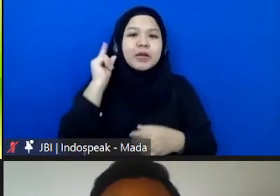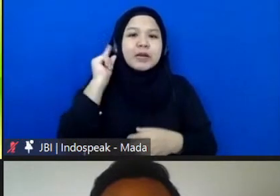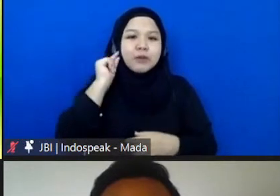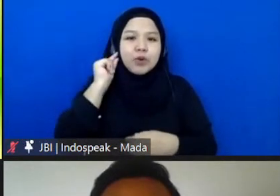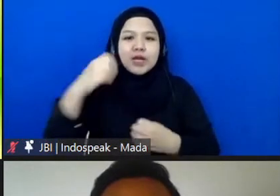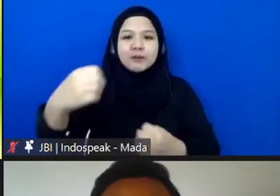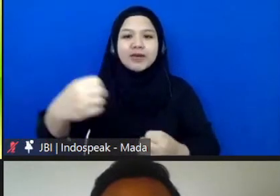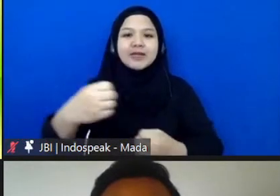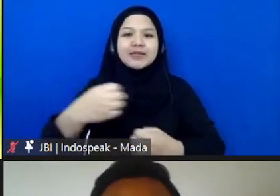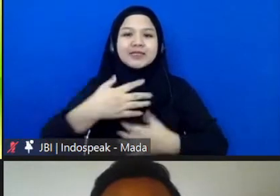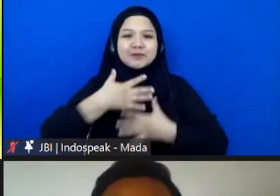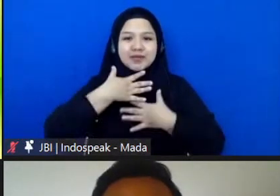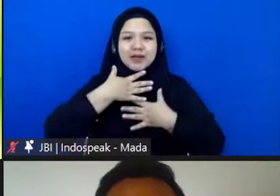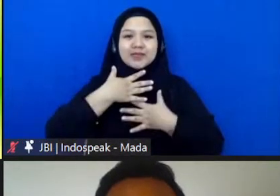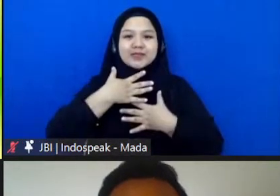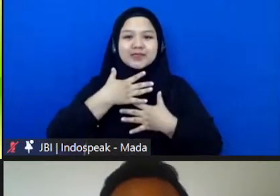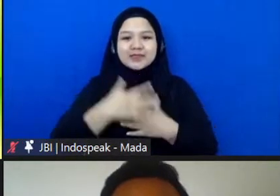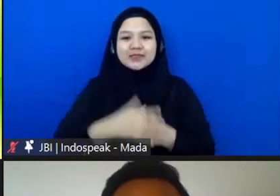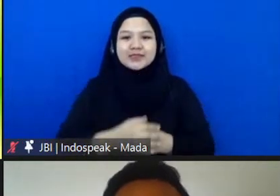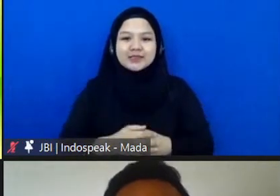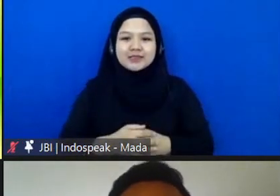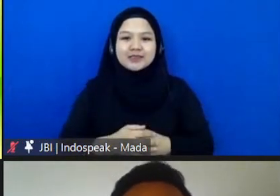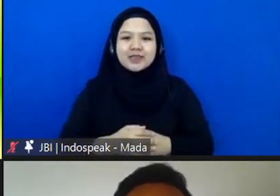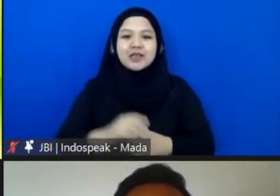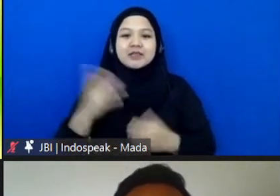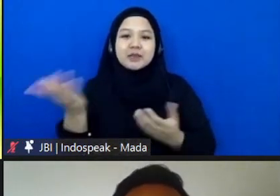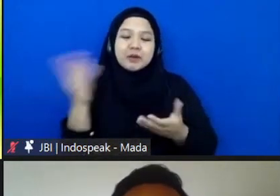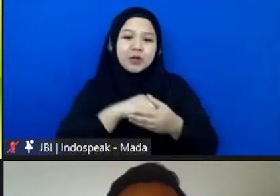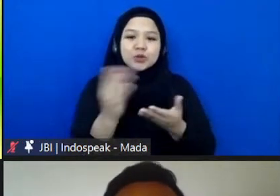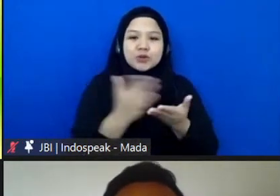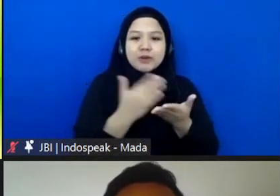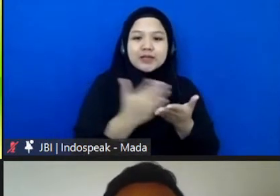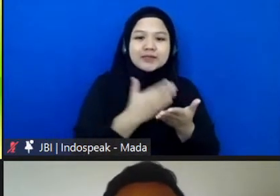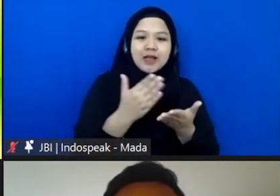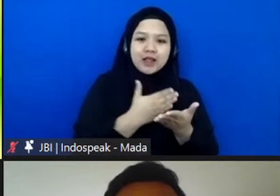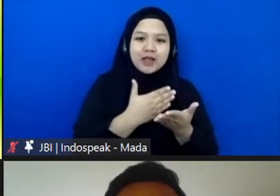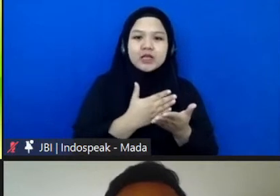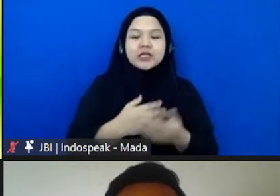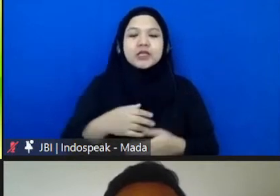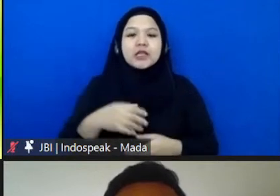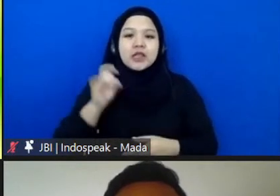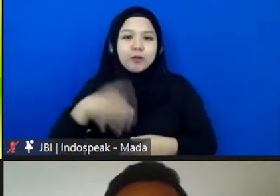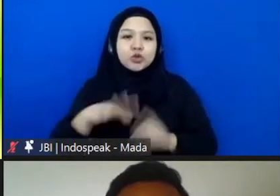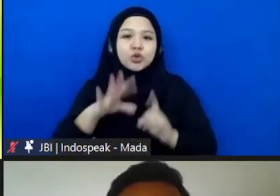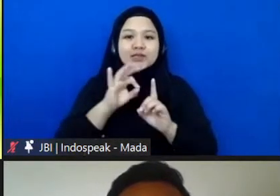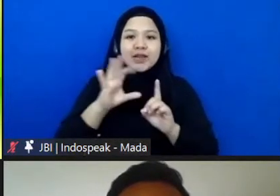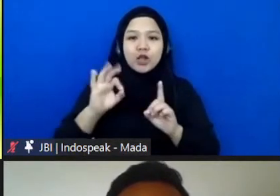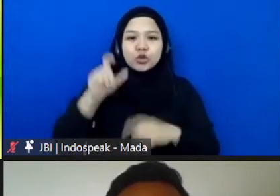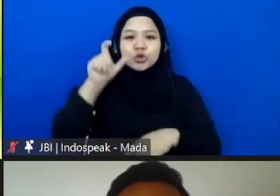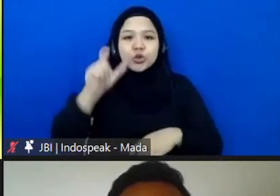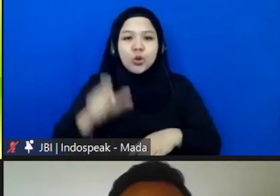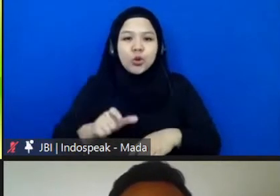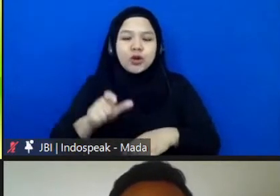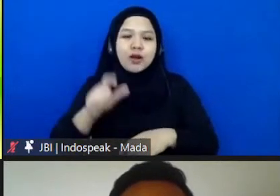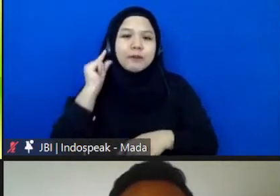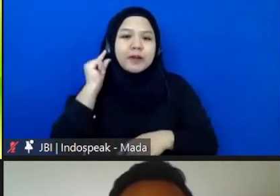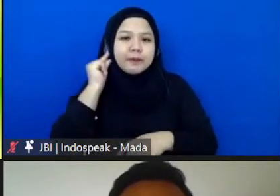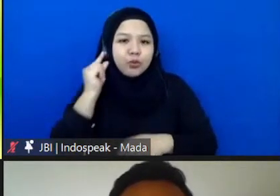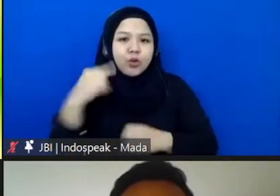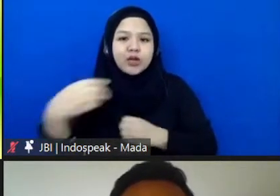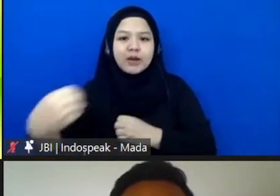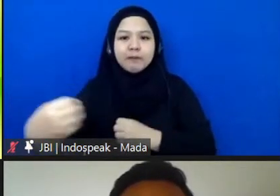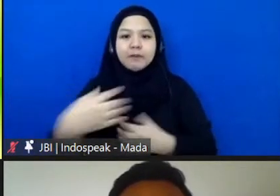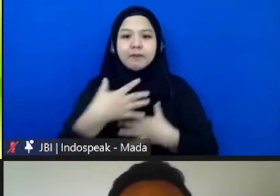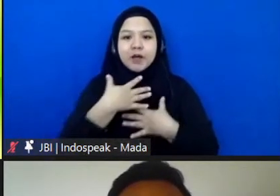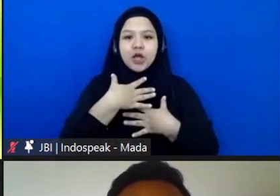100 most influential people of 2021. Professor Utarini is currently leading the national consultant team for developing